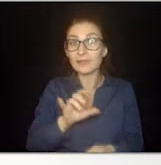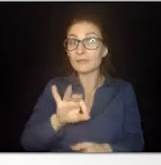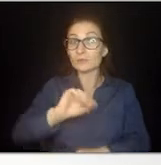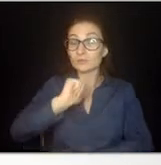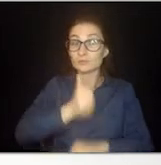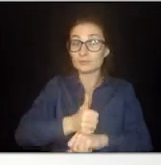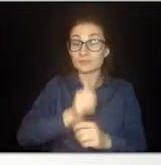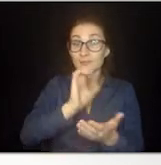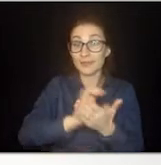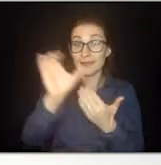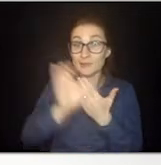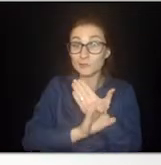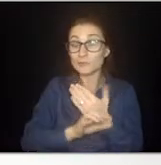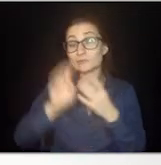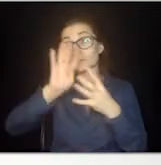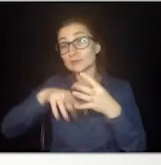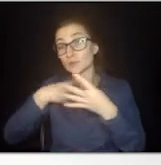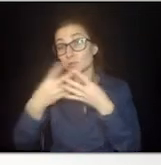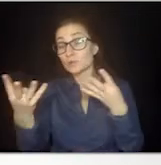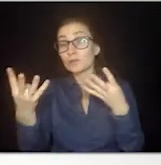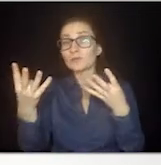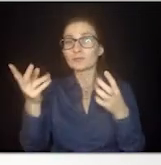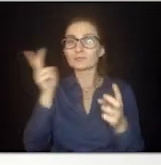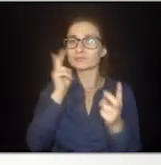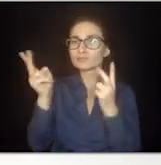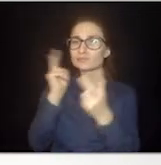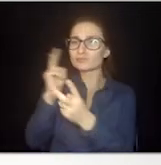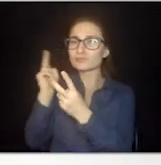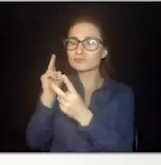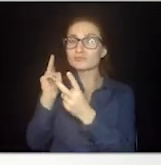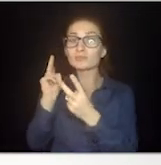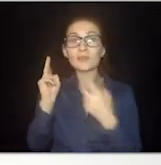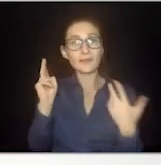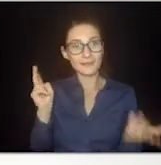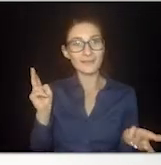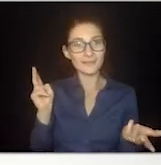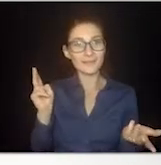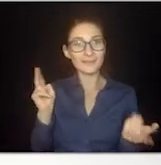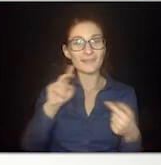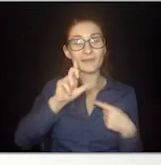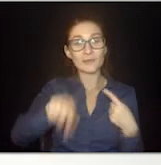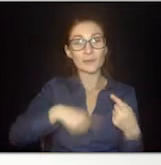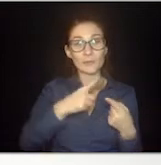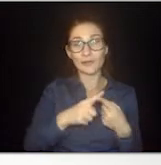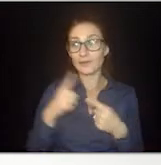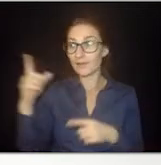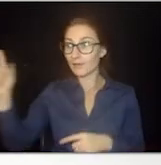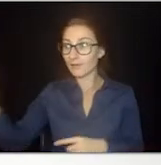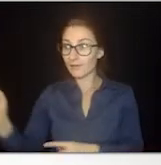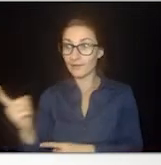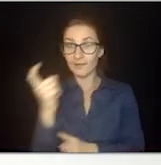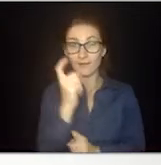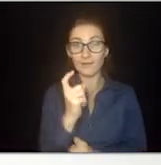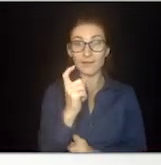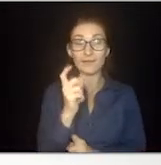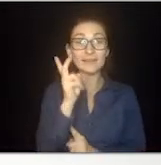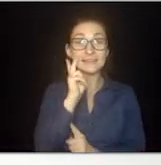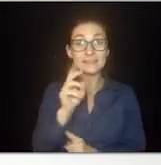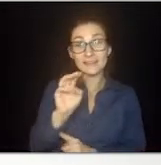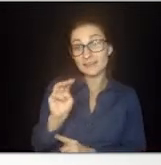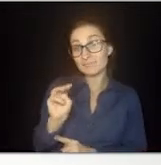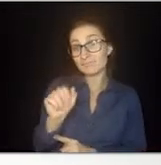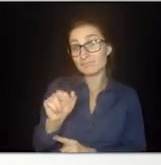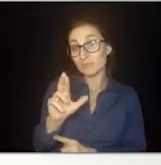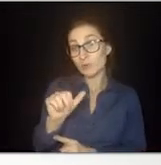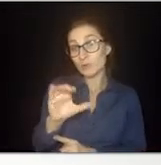having something like this, there's, so what do you think when she goes over and she gets the